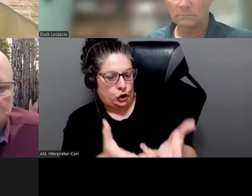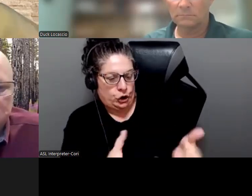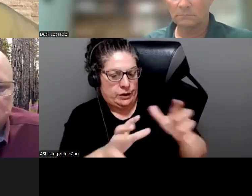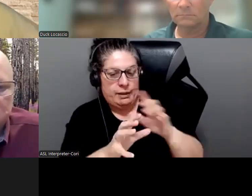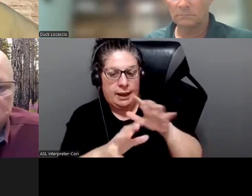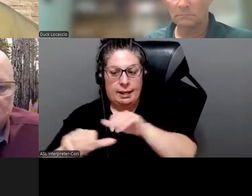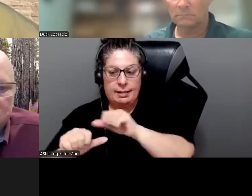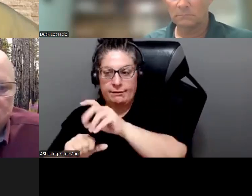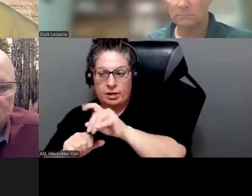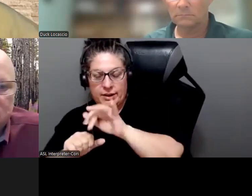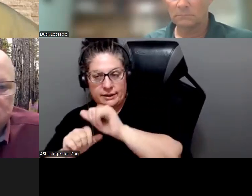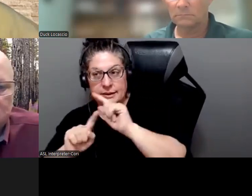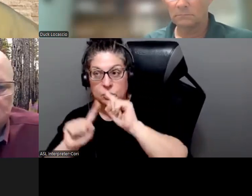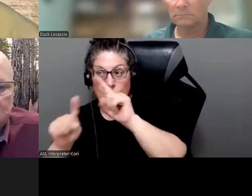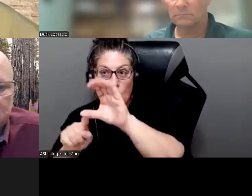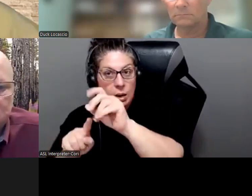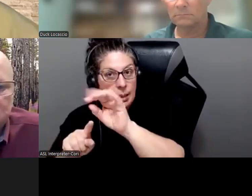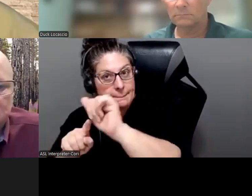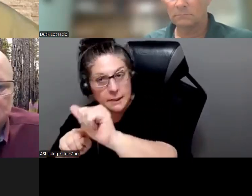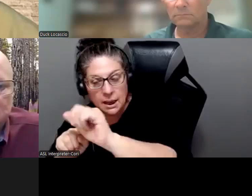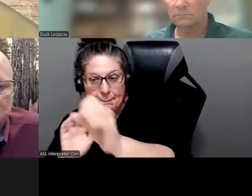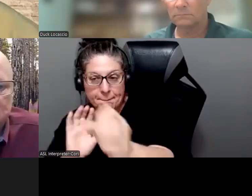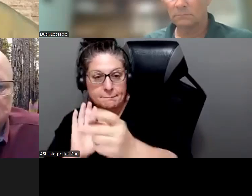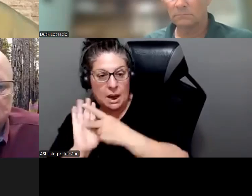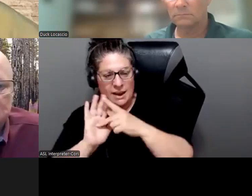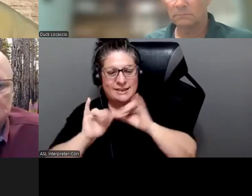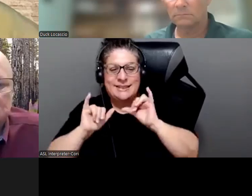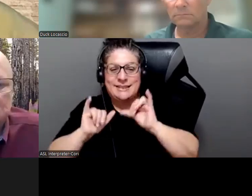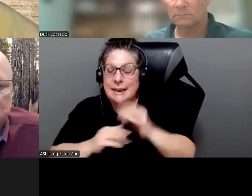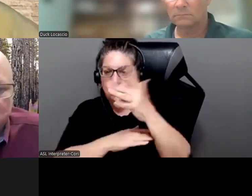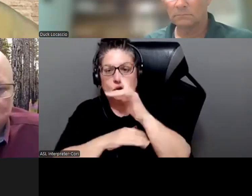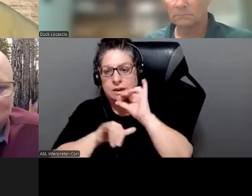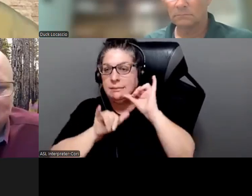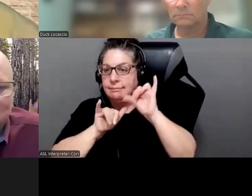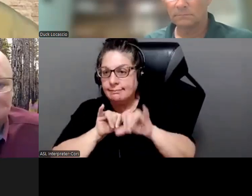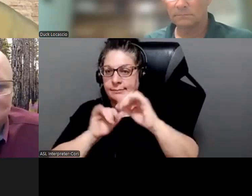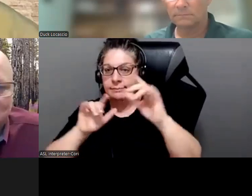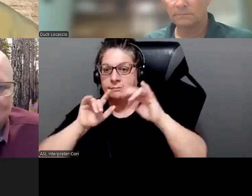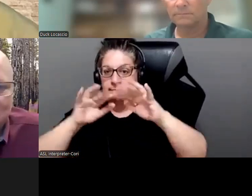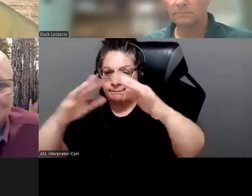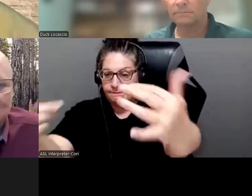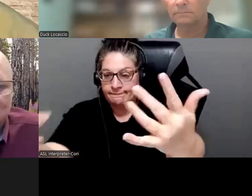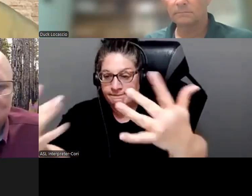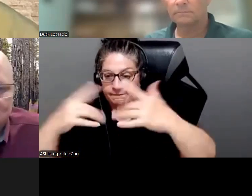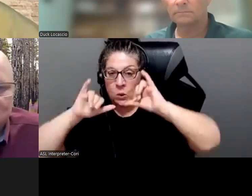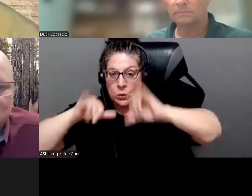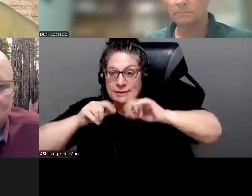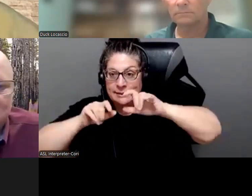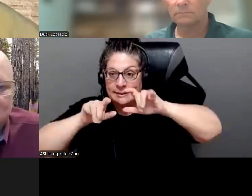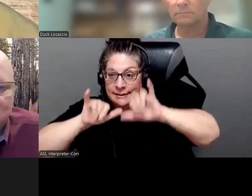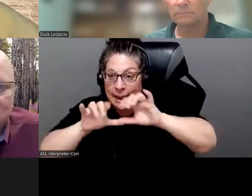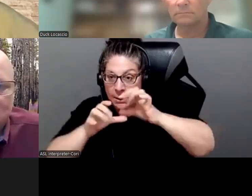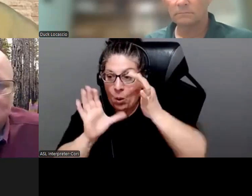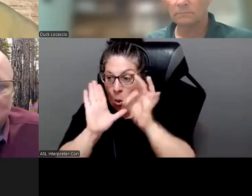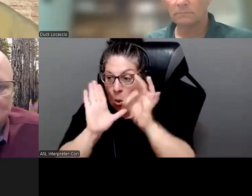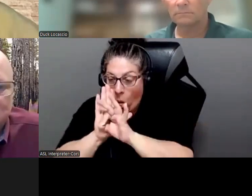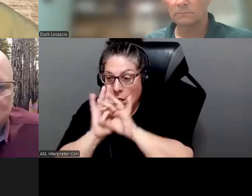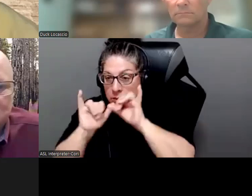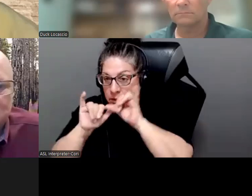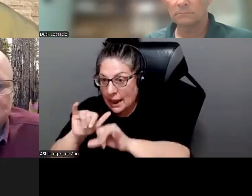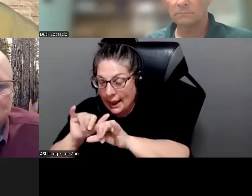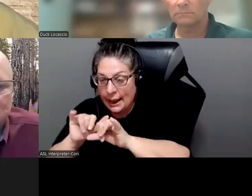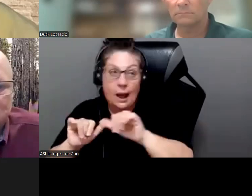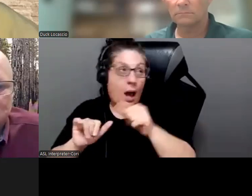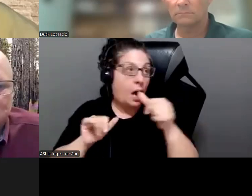go to Columbia, they come back to the very same tree, looking to nest in the same hole. Whereas Swainson's